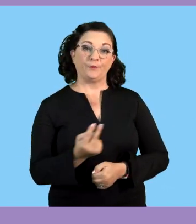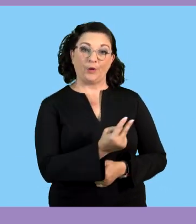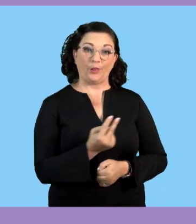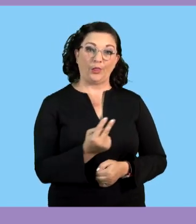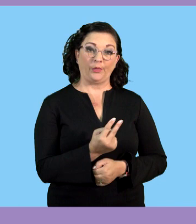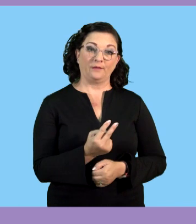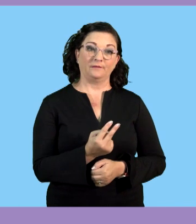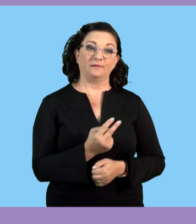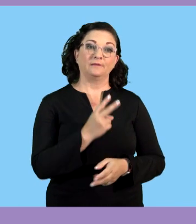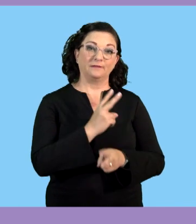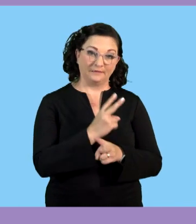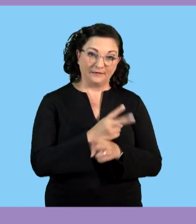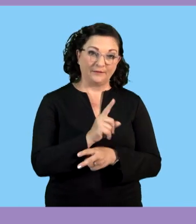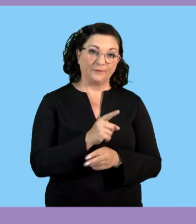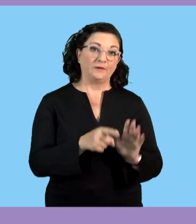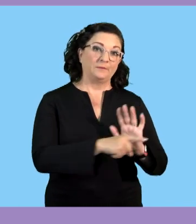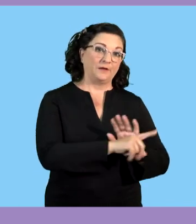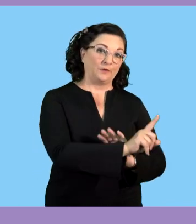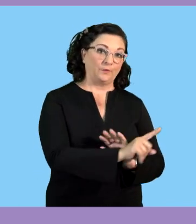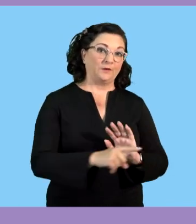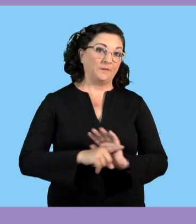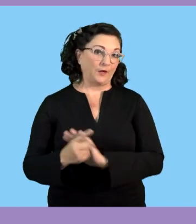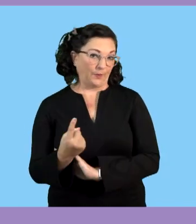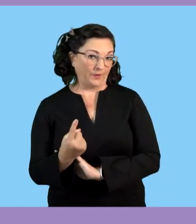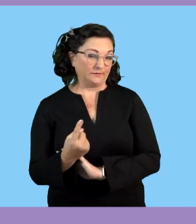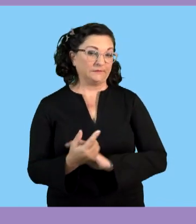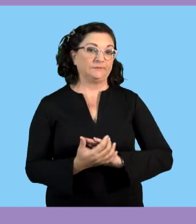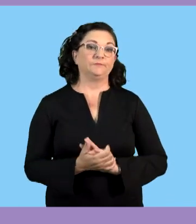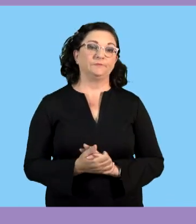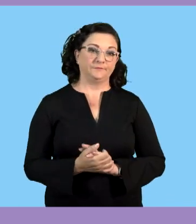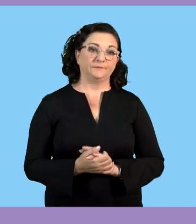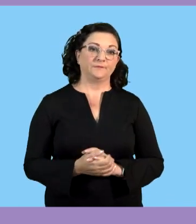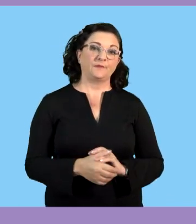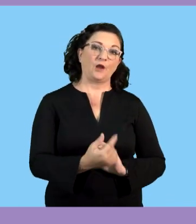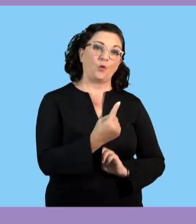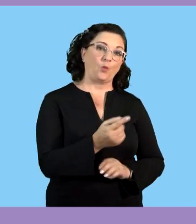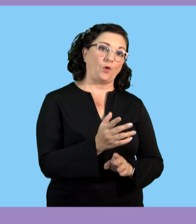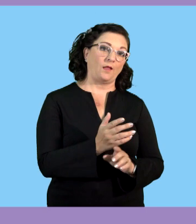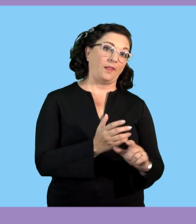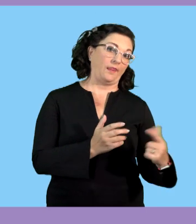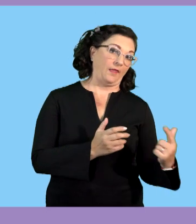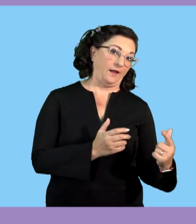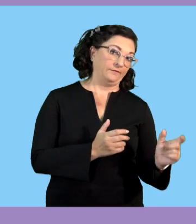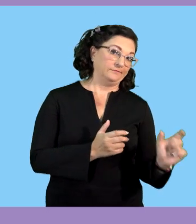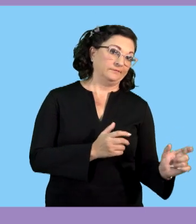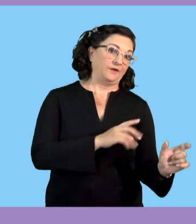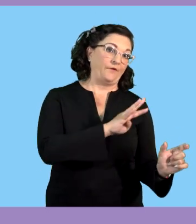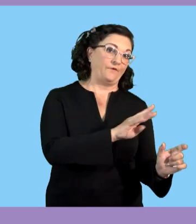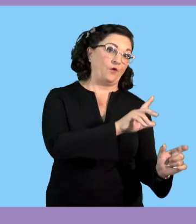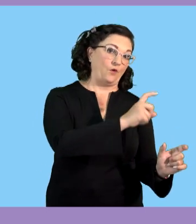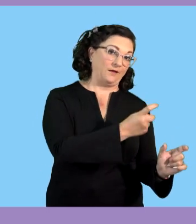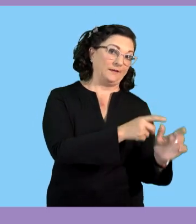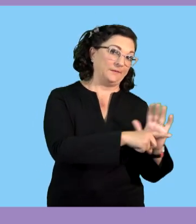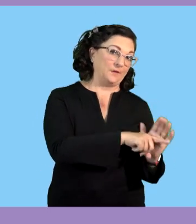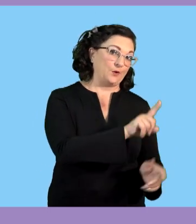both sides again, we are going to subtract 1. So when I subtract 1 from both sides, on one side, which is the left-hand side, I have